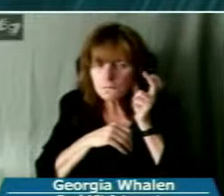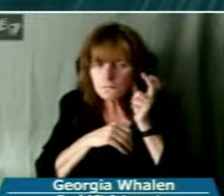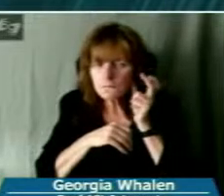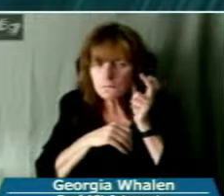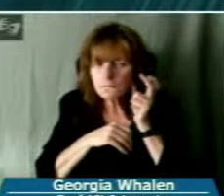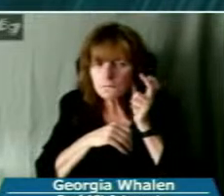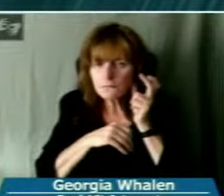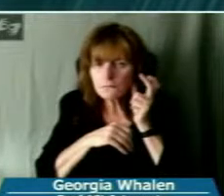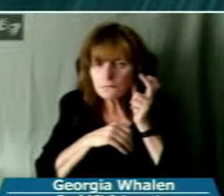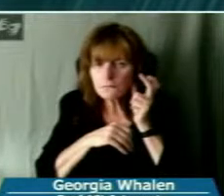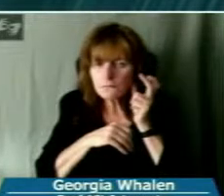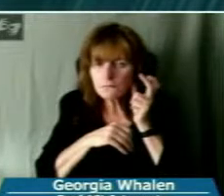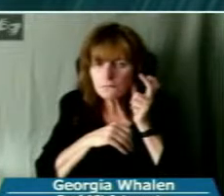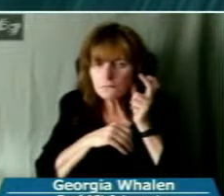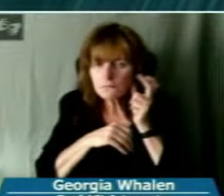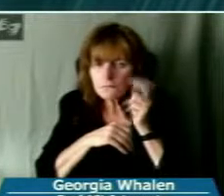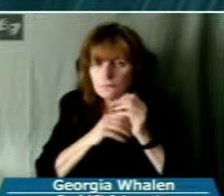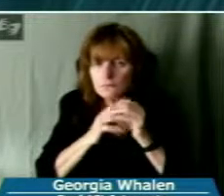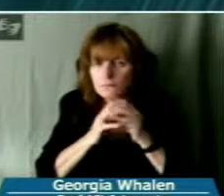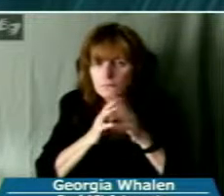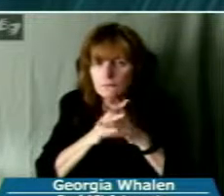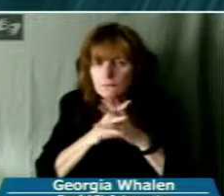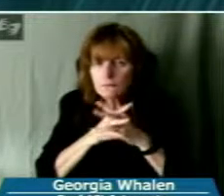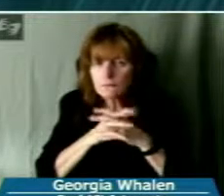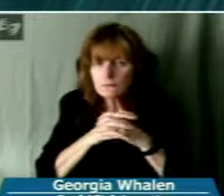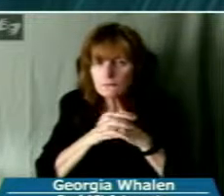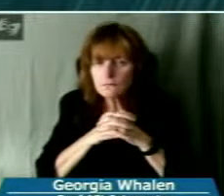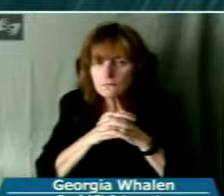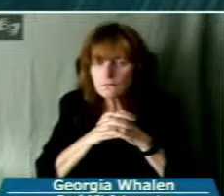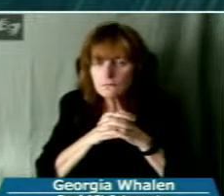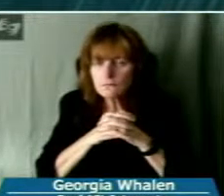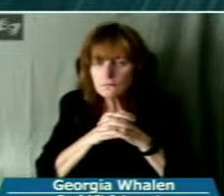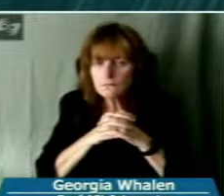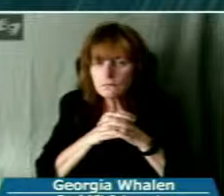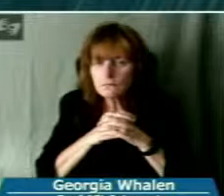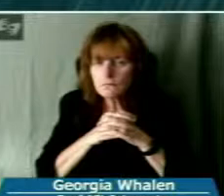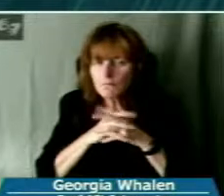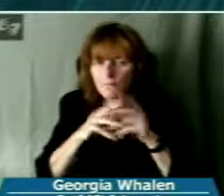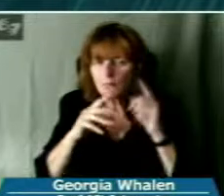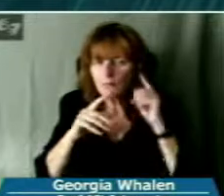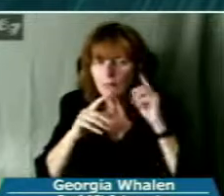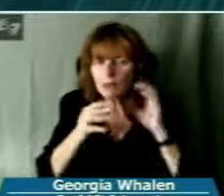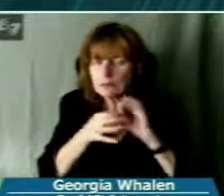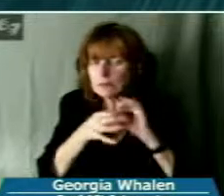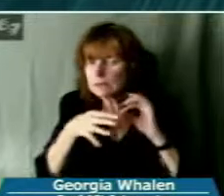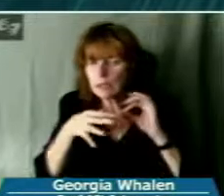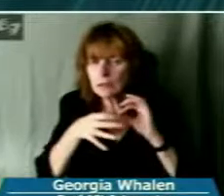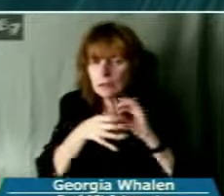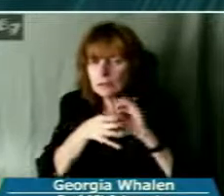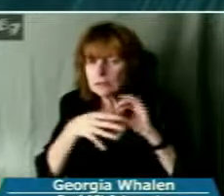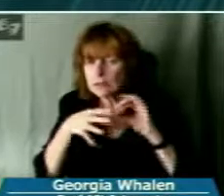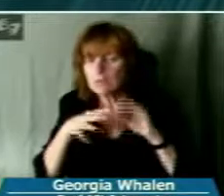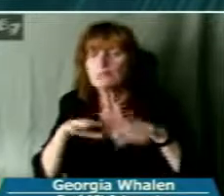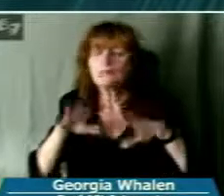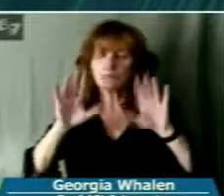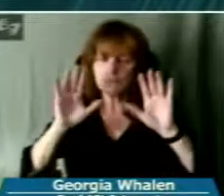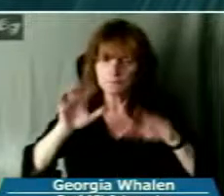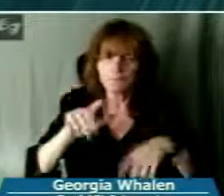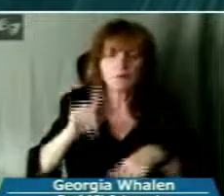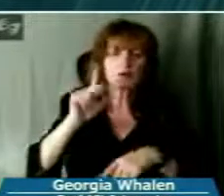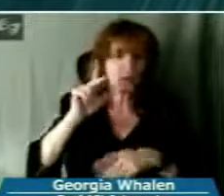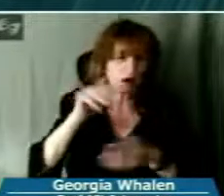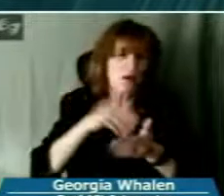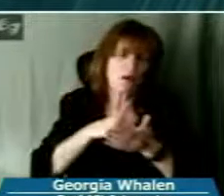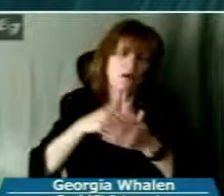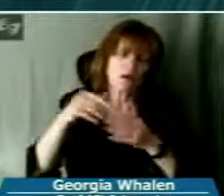right now, the additional expenses that we've incurred in terms of PPE and projections forward and what that might mean as we return to work and